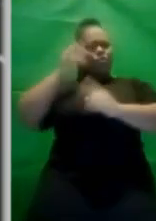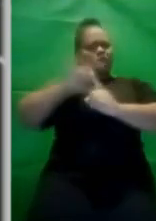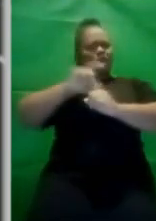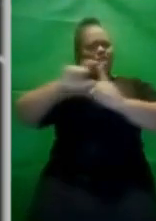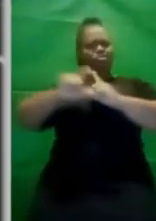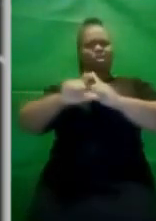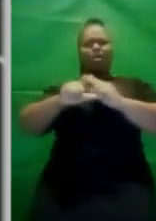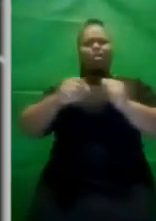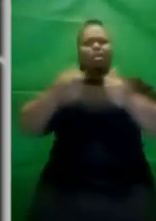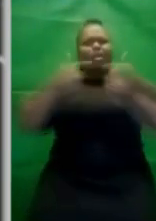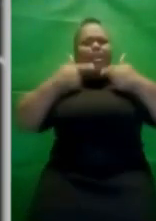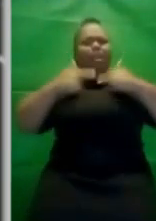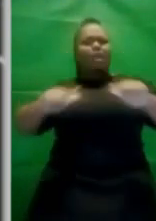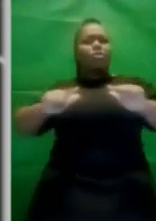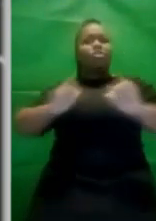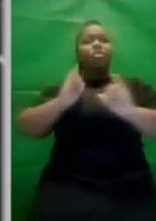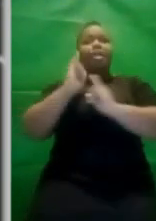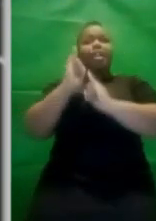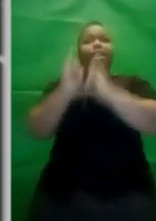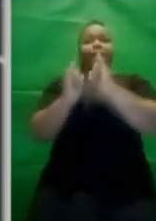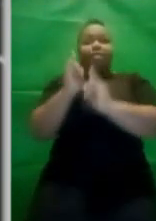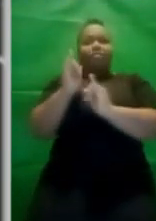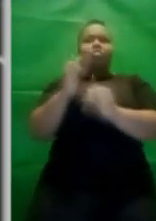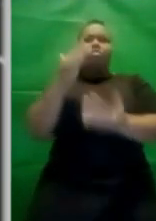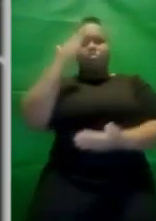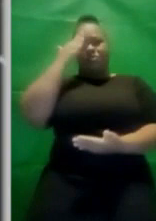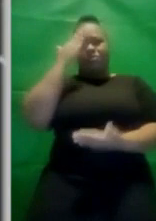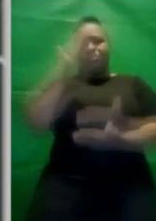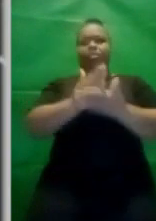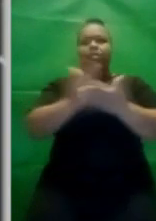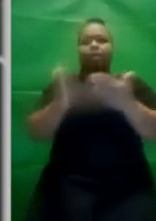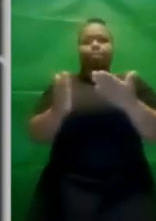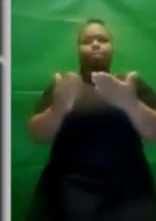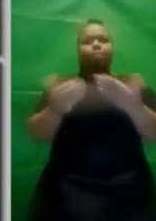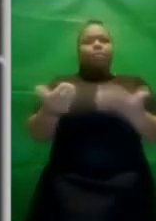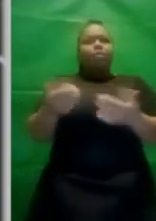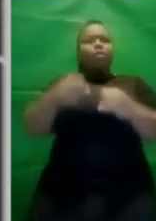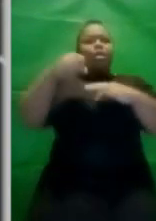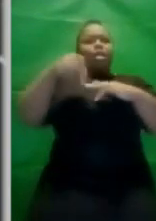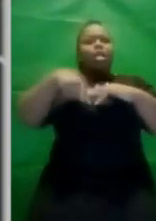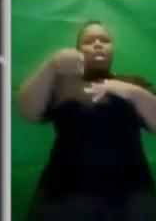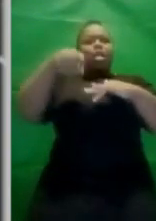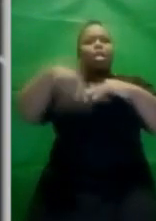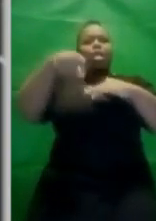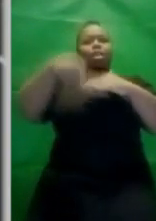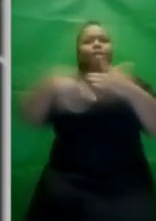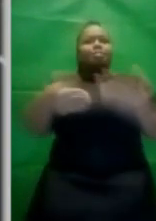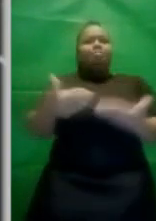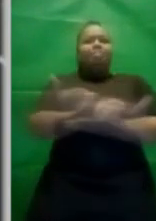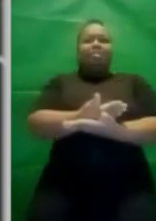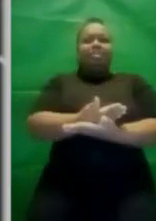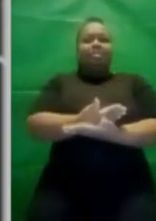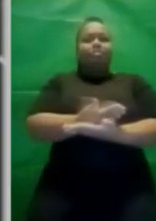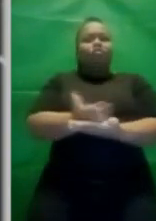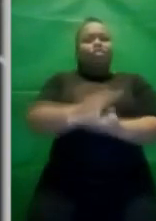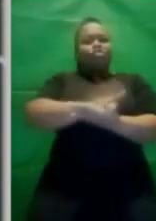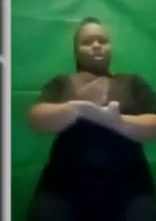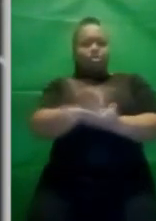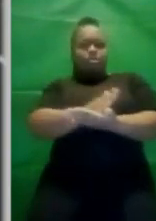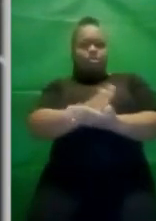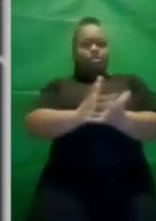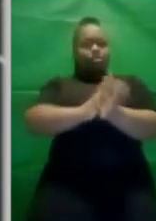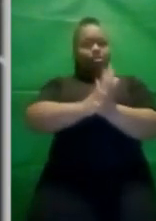often things can get lost in translation. So the type of symbols and signs that gets